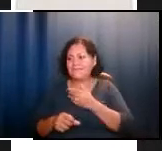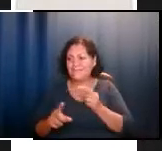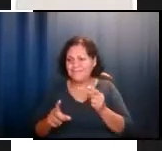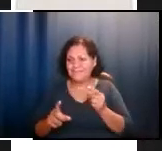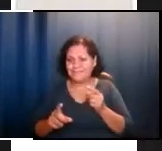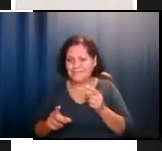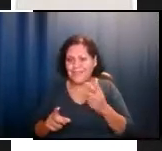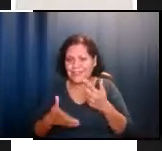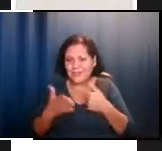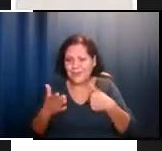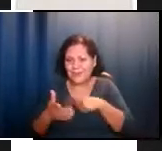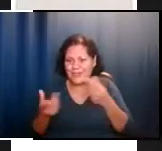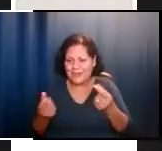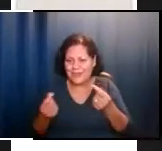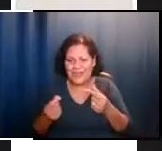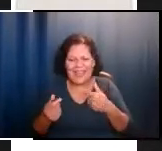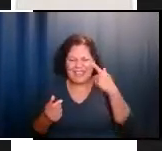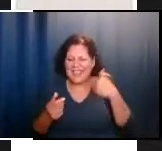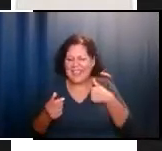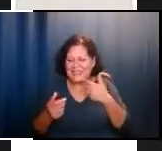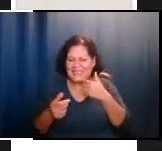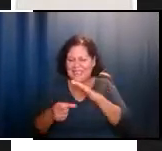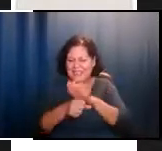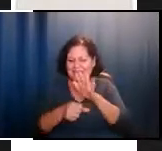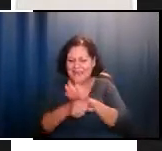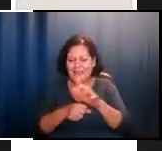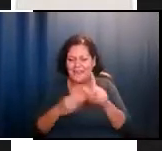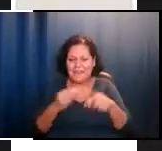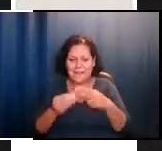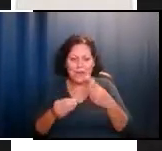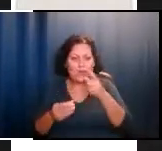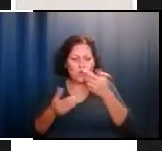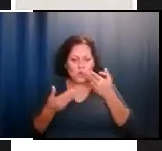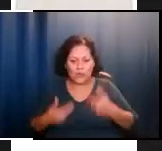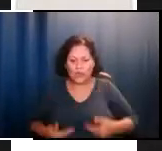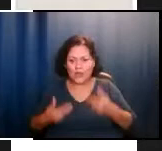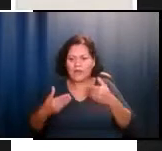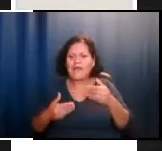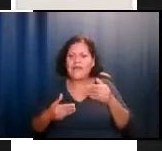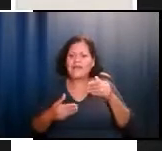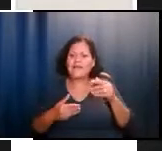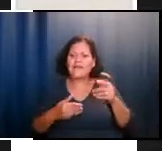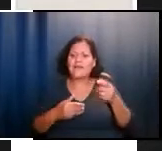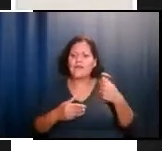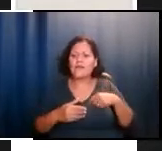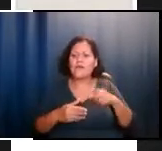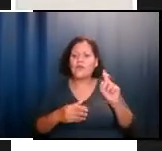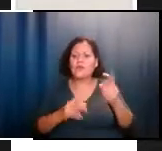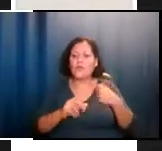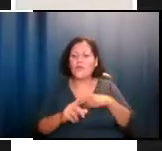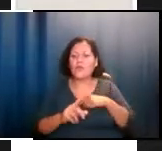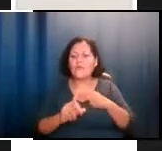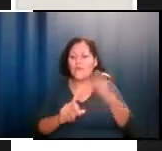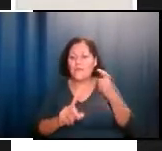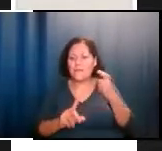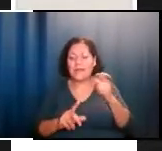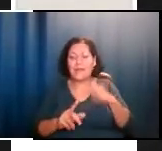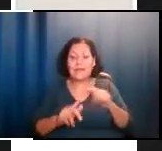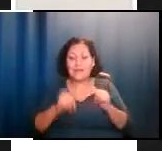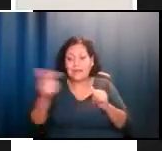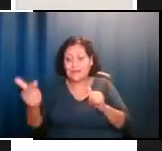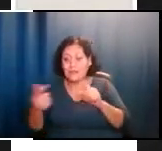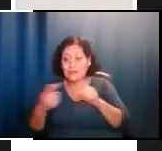enough, I think, about who we are and where we come from. And I am going to turn this briefing over to